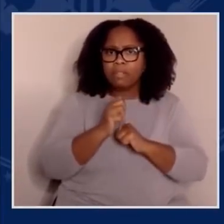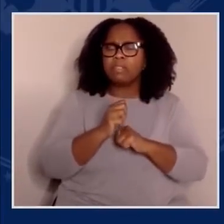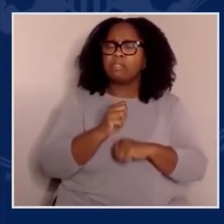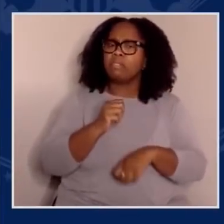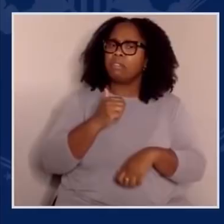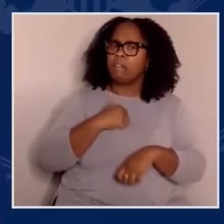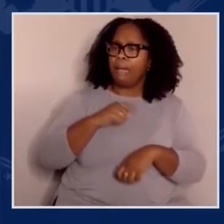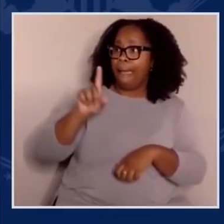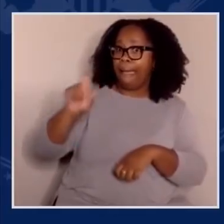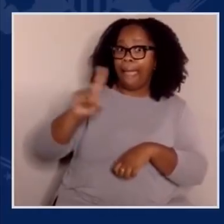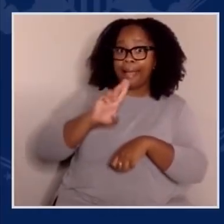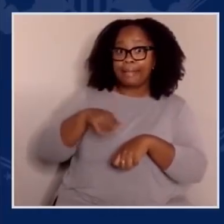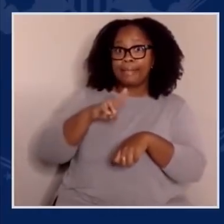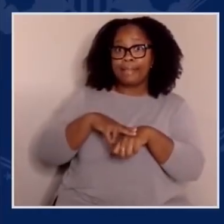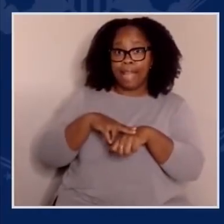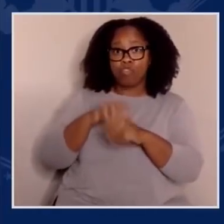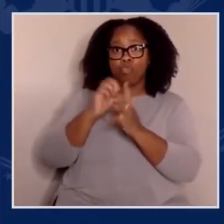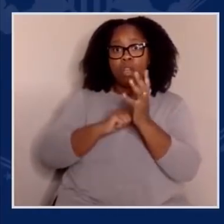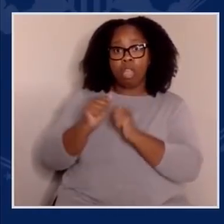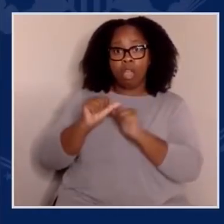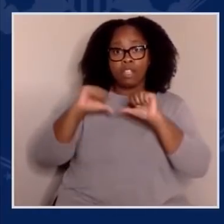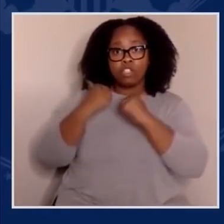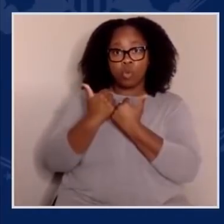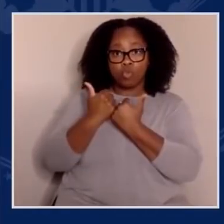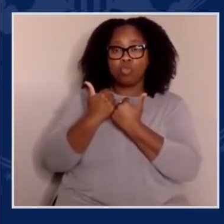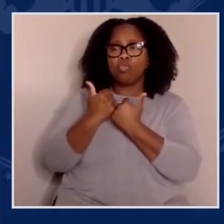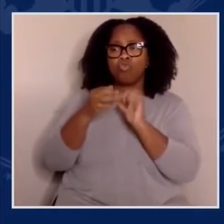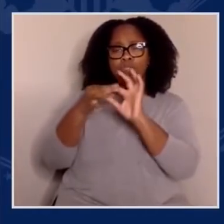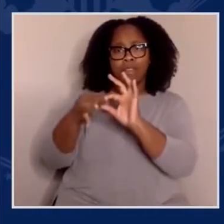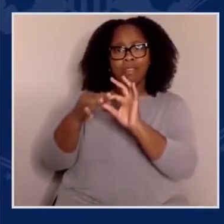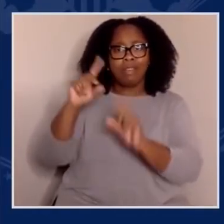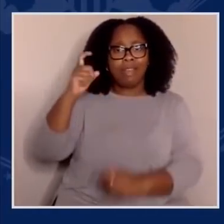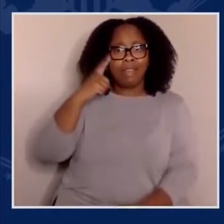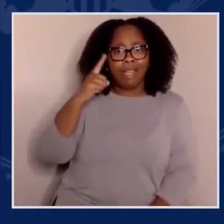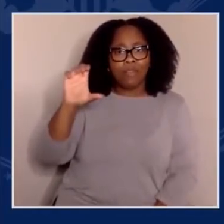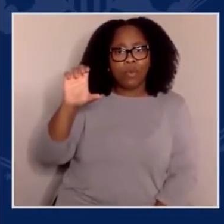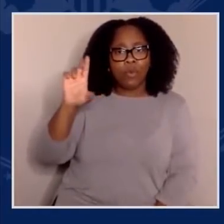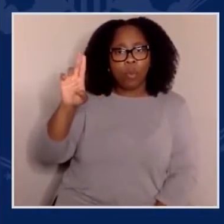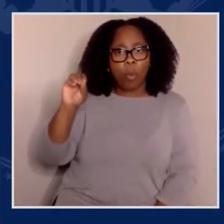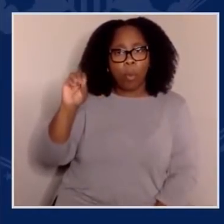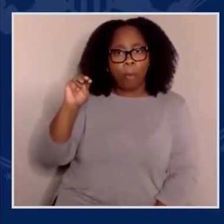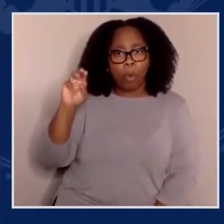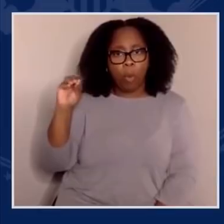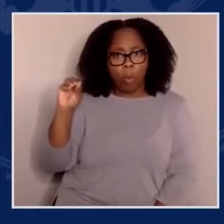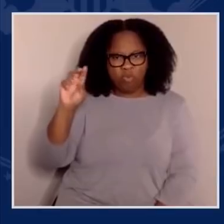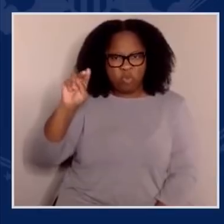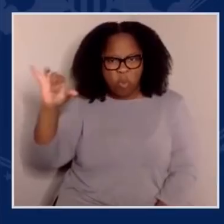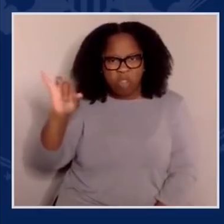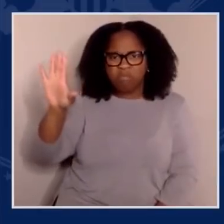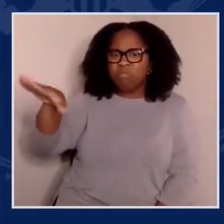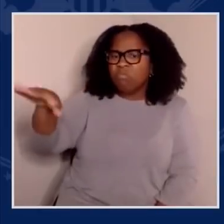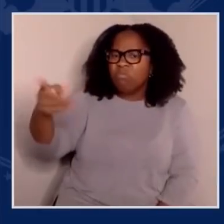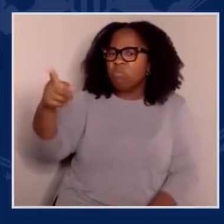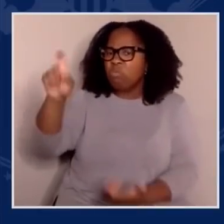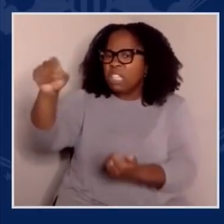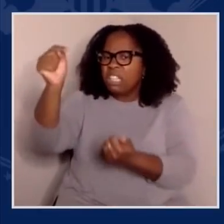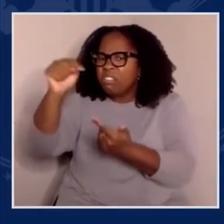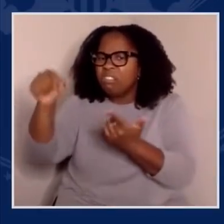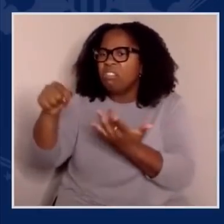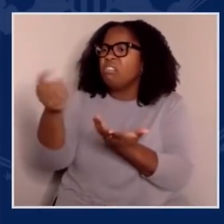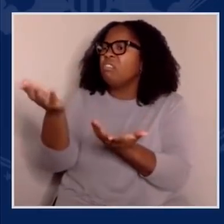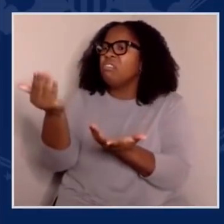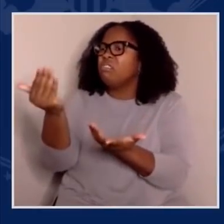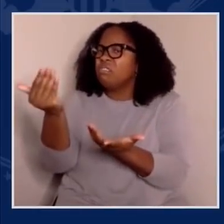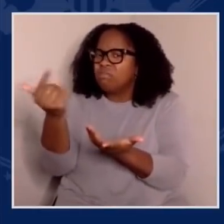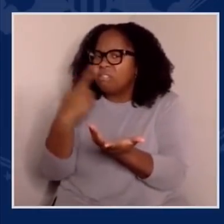I asked the National Governors Association through the Governor Cuomo and the ones on the line to let us know what their shortages are, what they anticipate, because